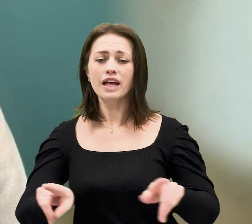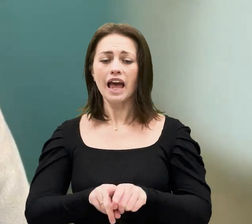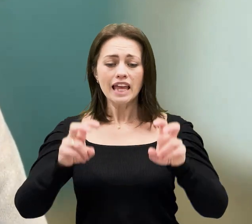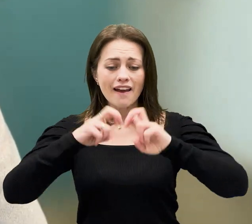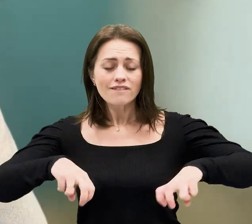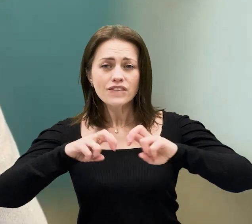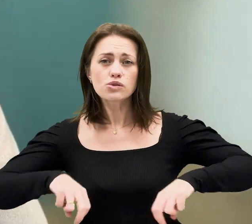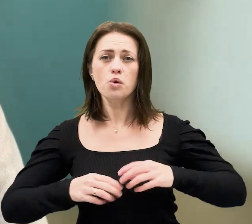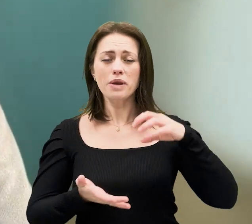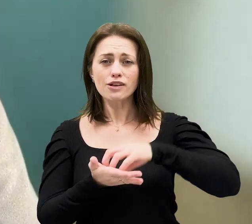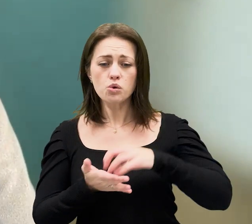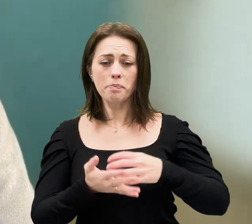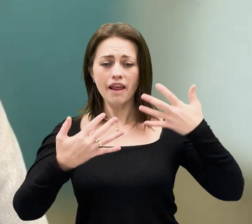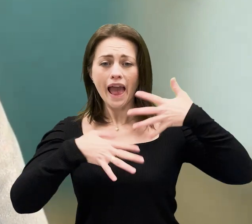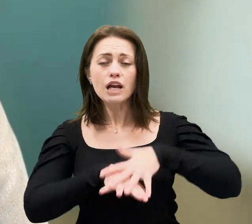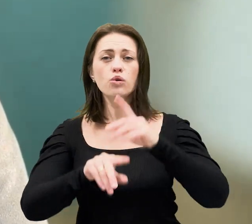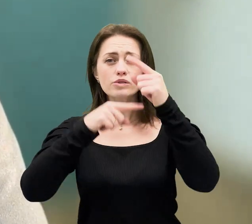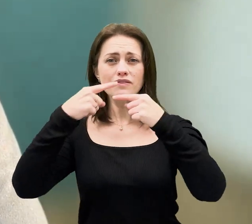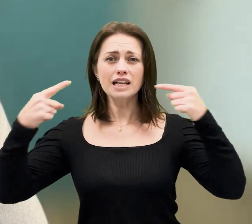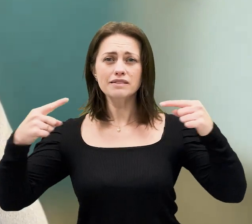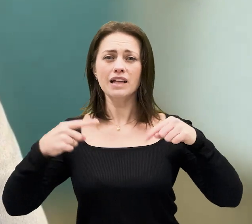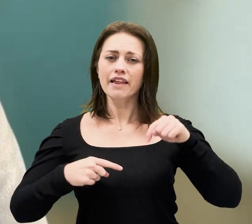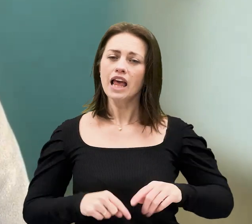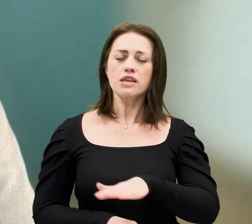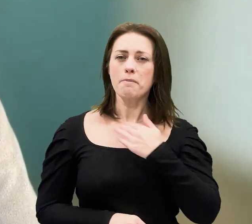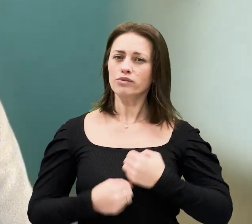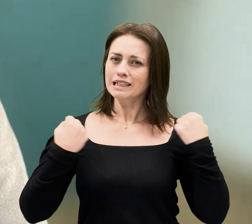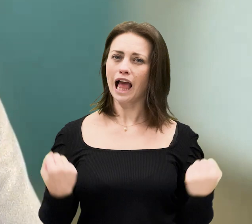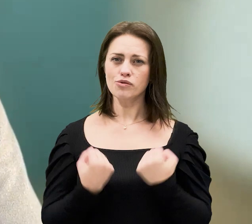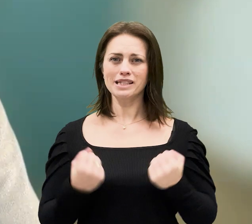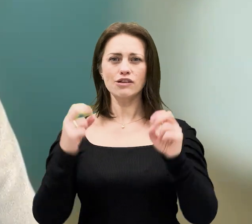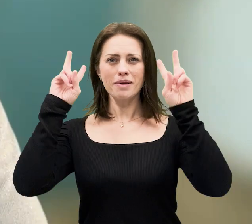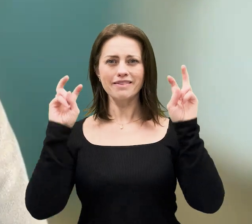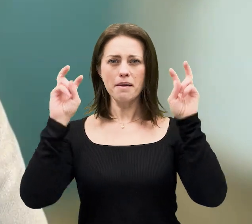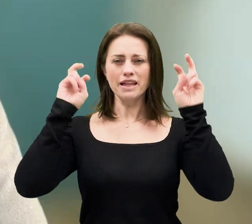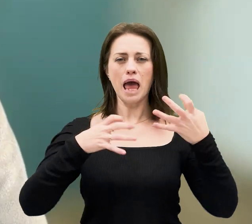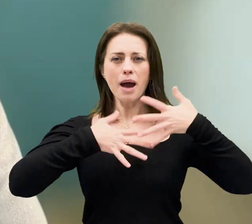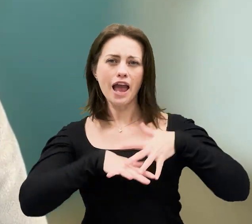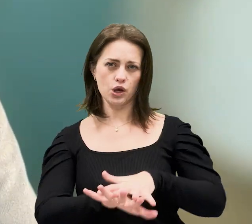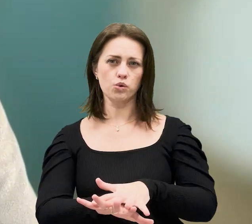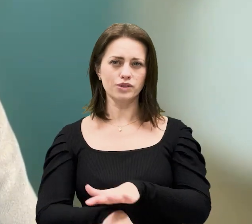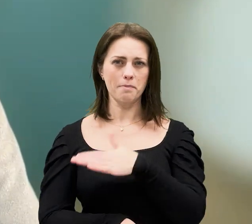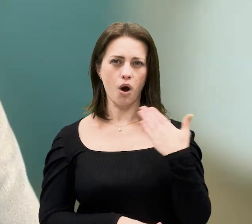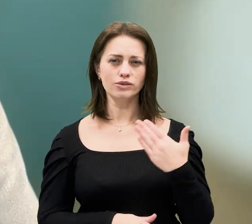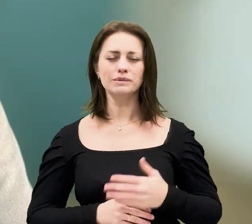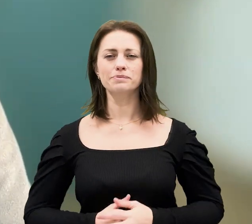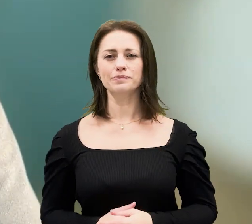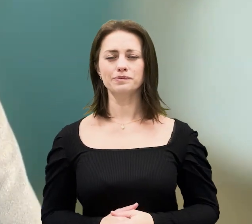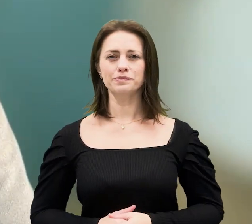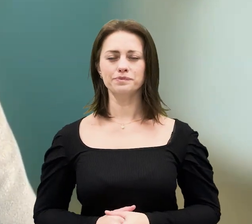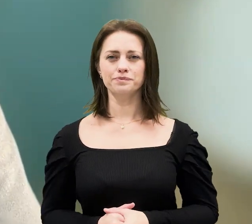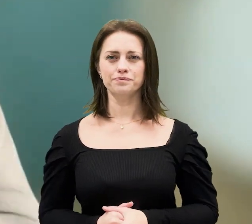on inclusive education. So we do a lot for these topics